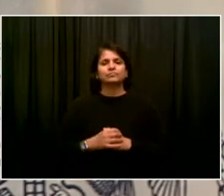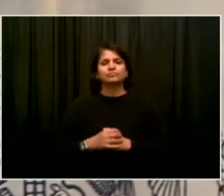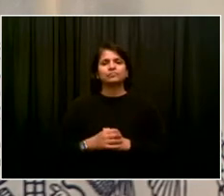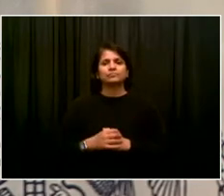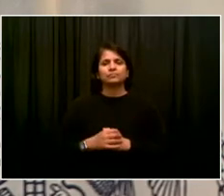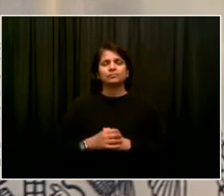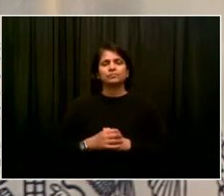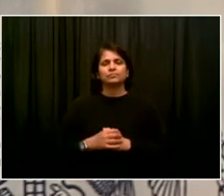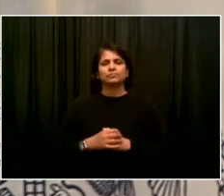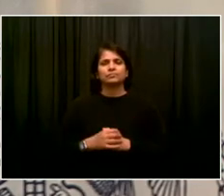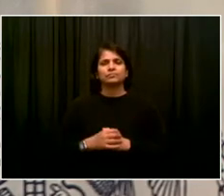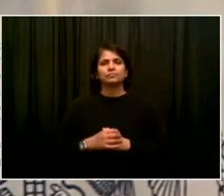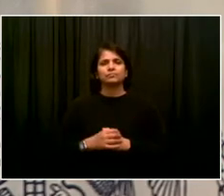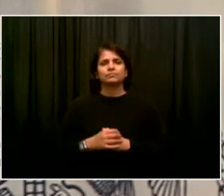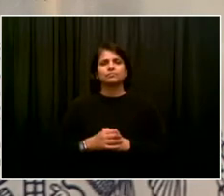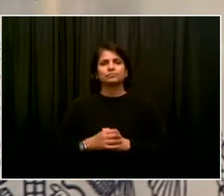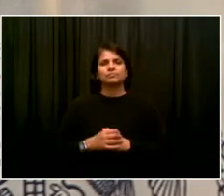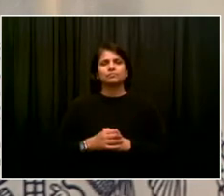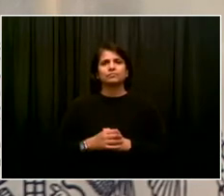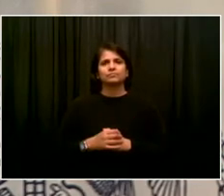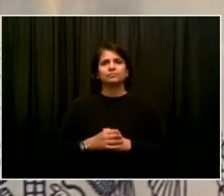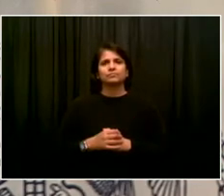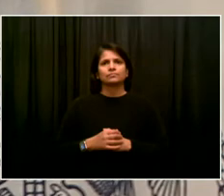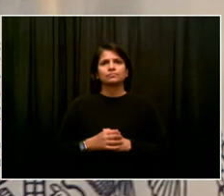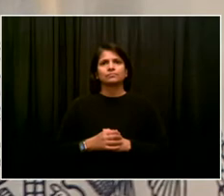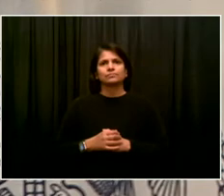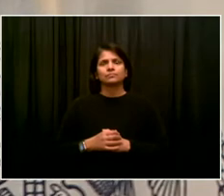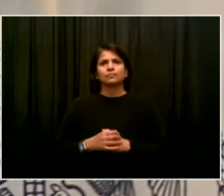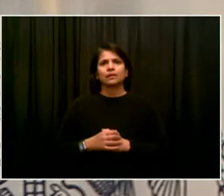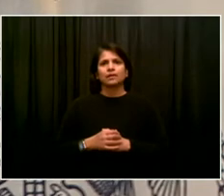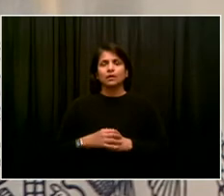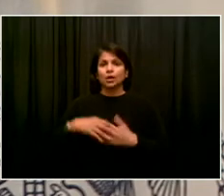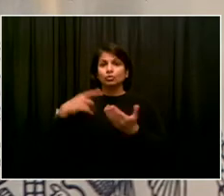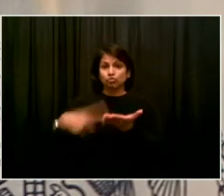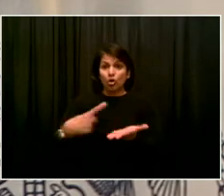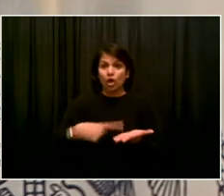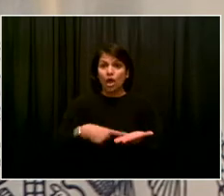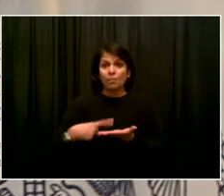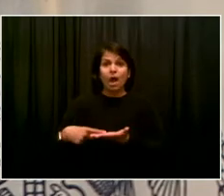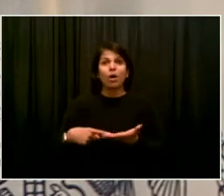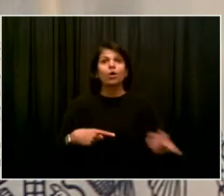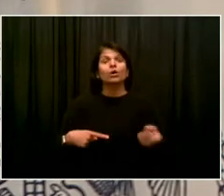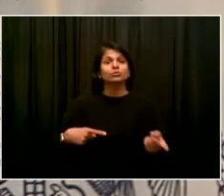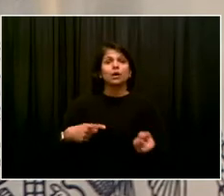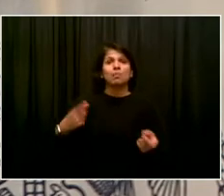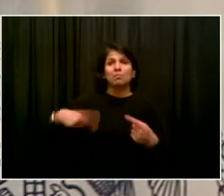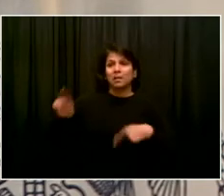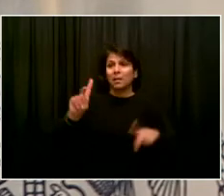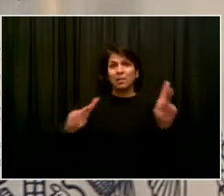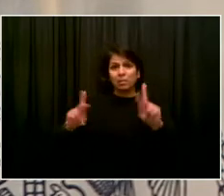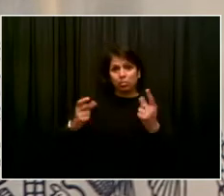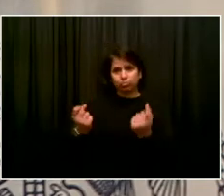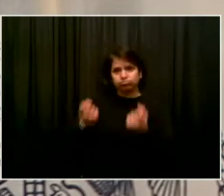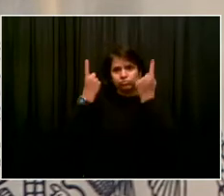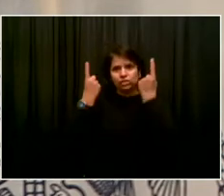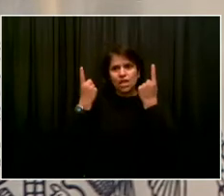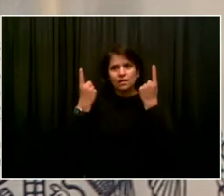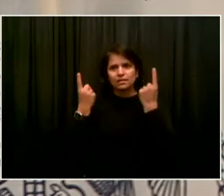talk about getting at truths and helping people understand things that maybe weren't given the attention they deserve.